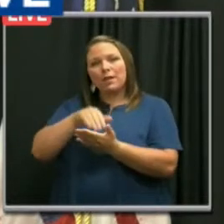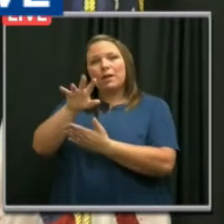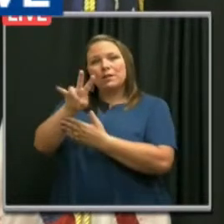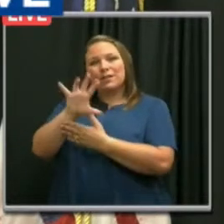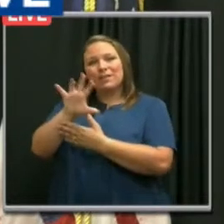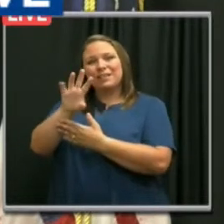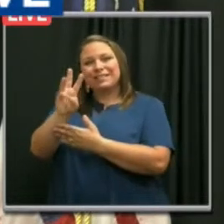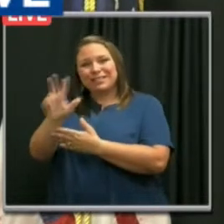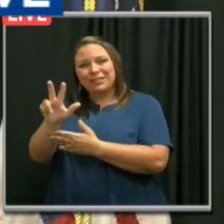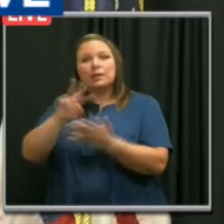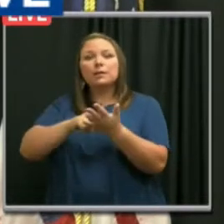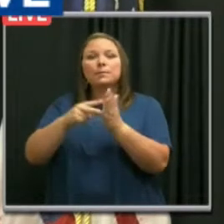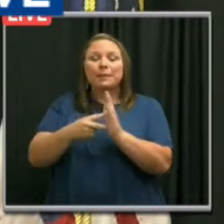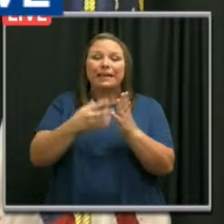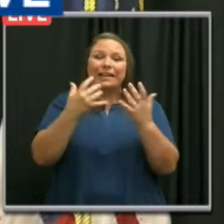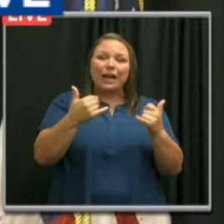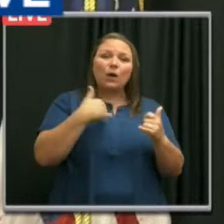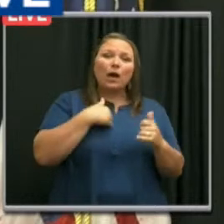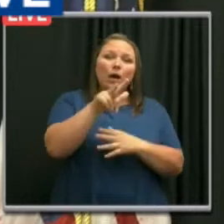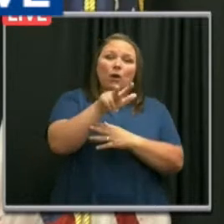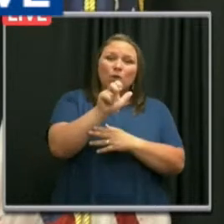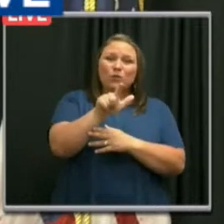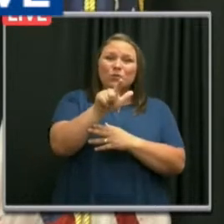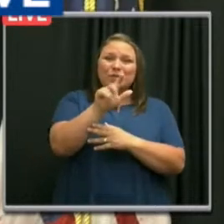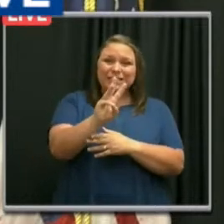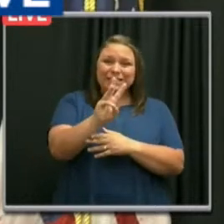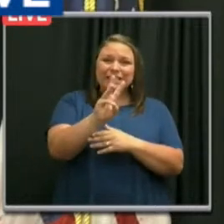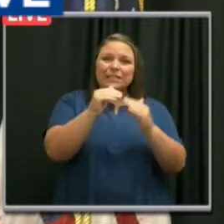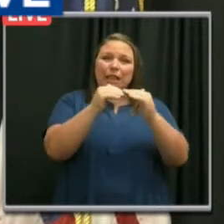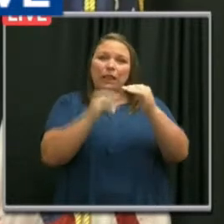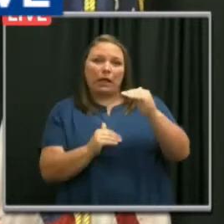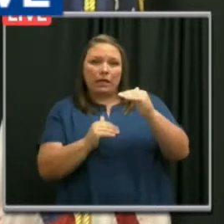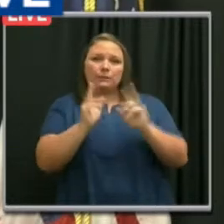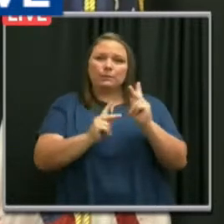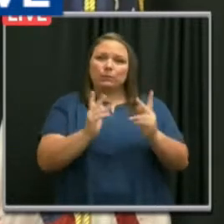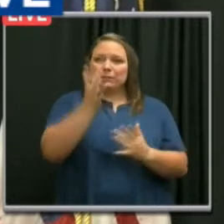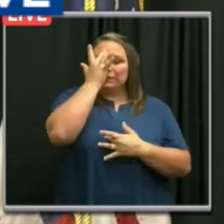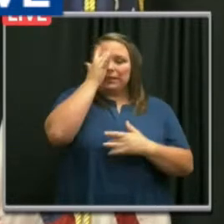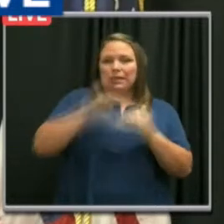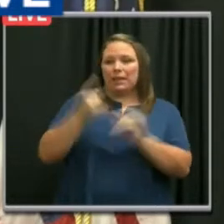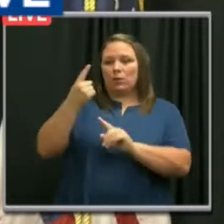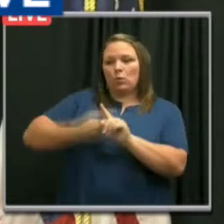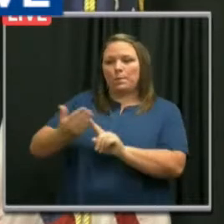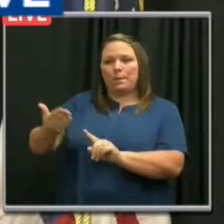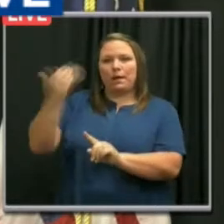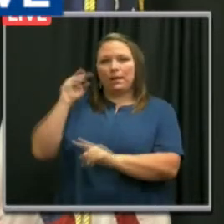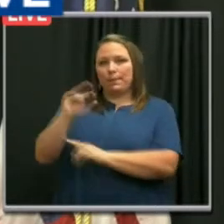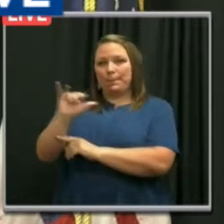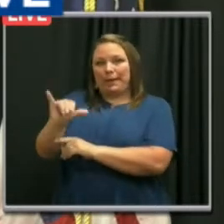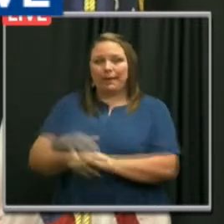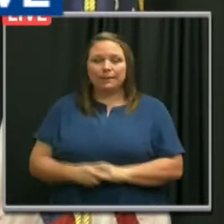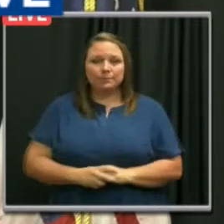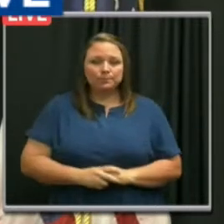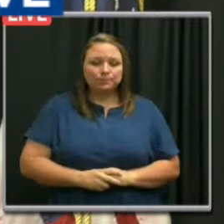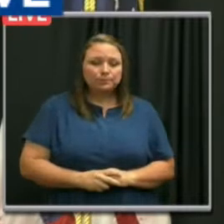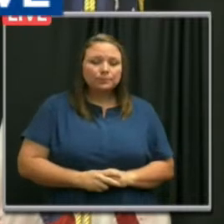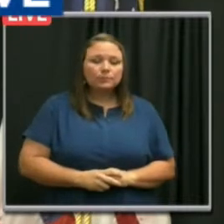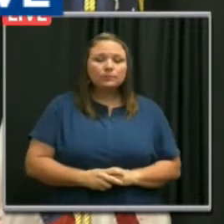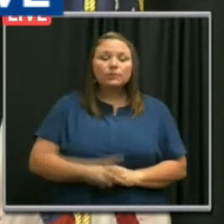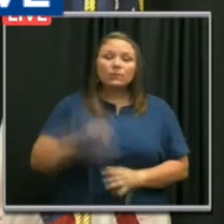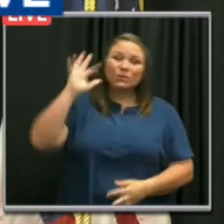1,763. That means we have 326 fewer cases active today than we did earlier in May. And